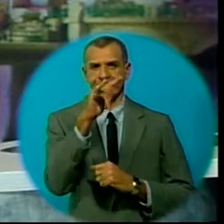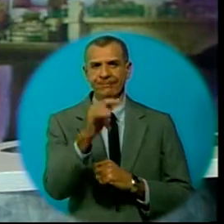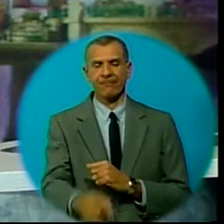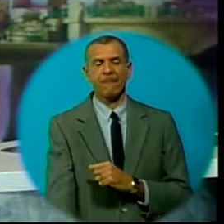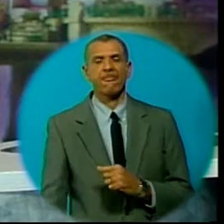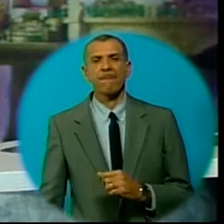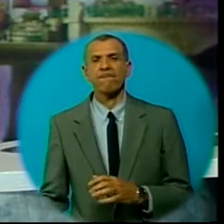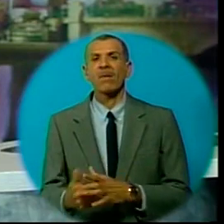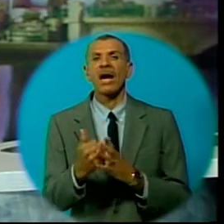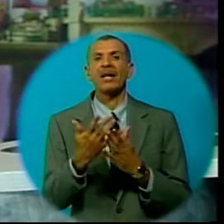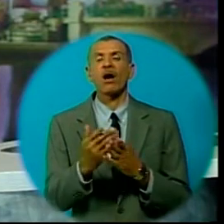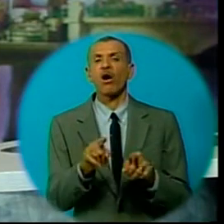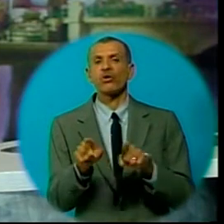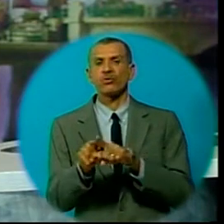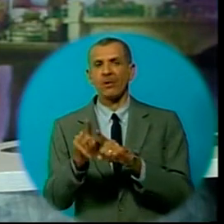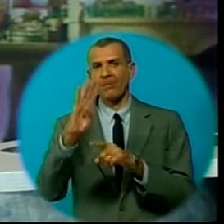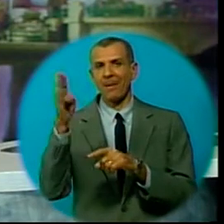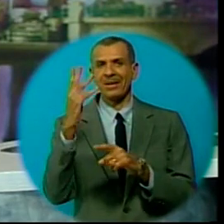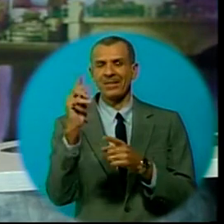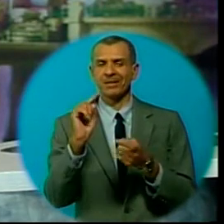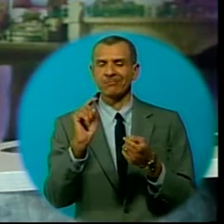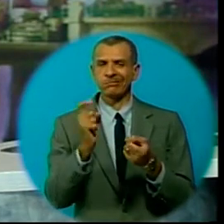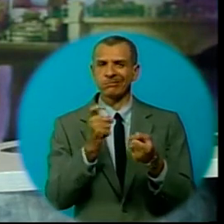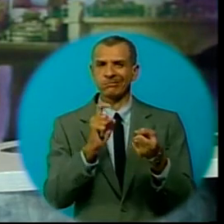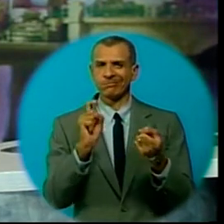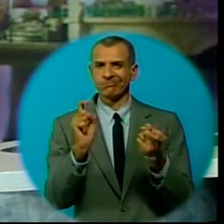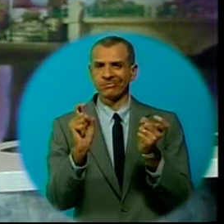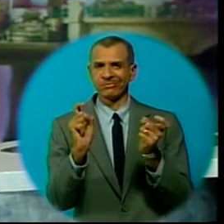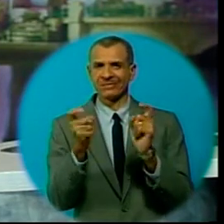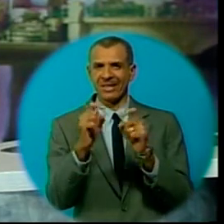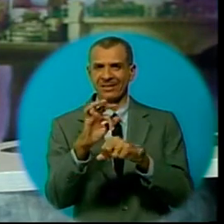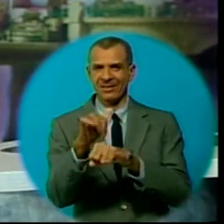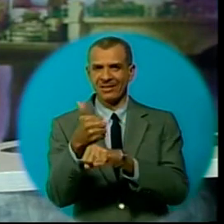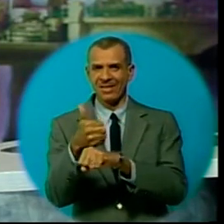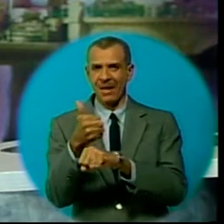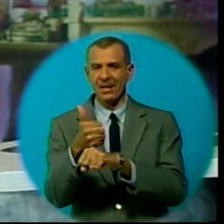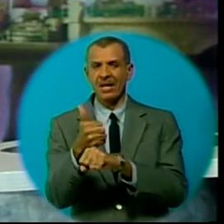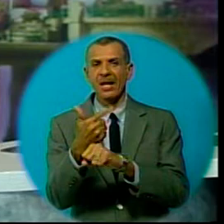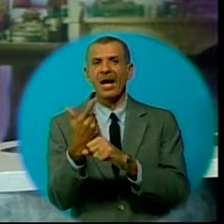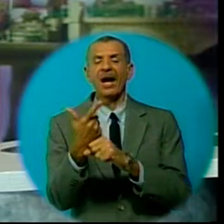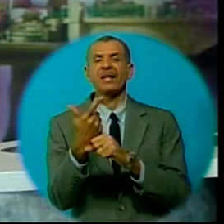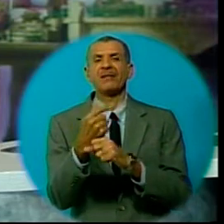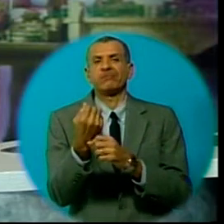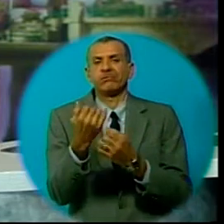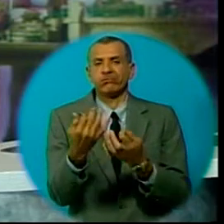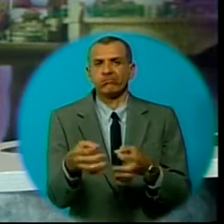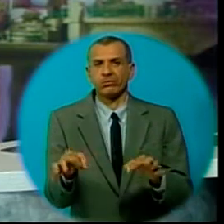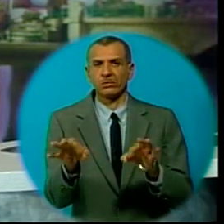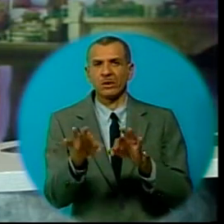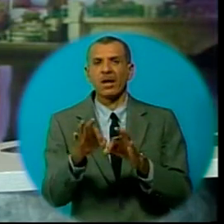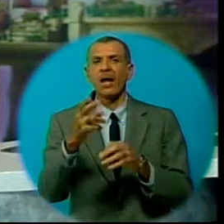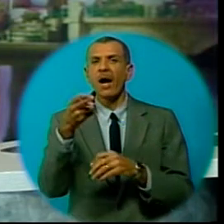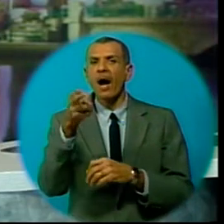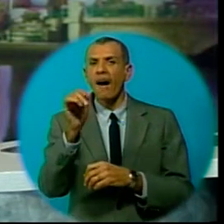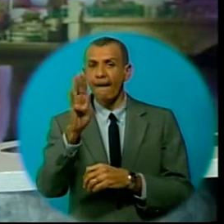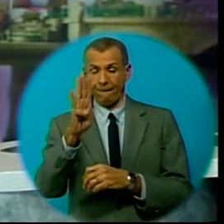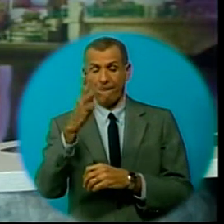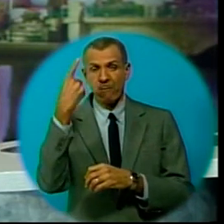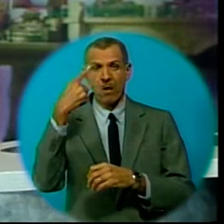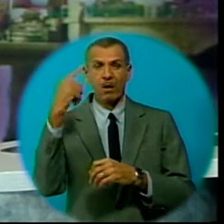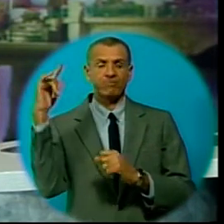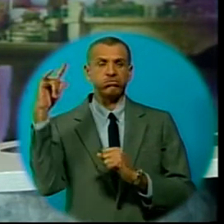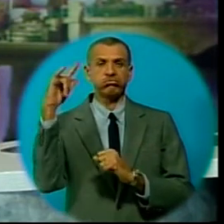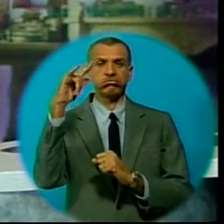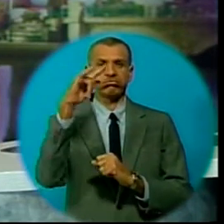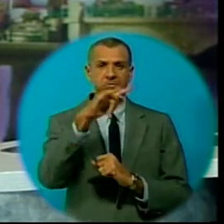significant move, Barbados is being redefined and established as the primary hub for the airline. The revelations followed a meeting